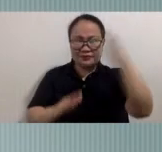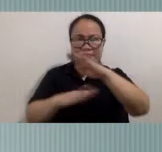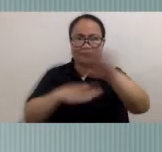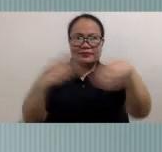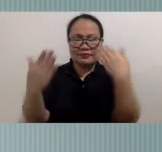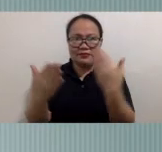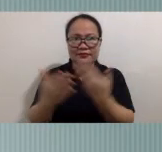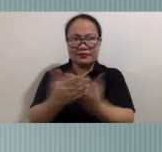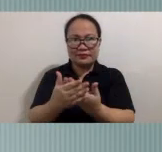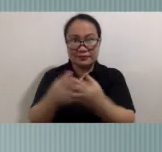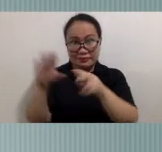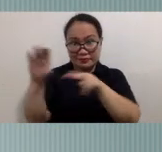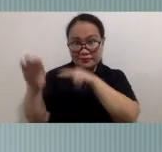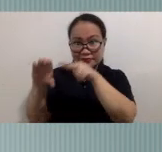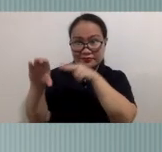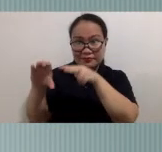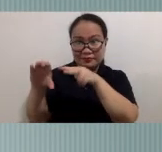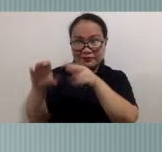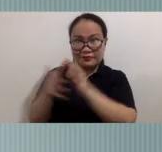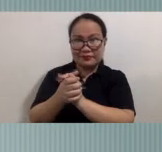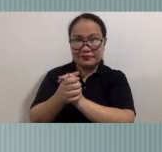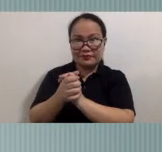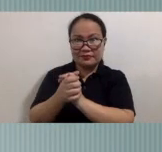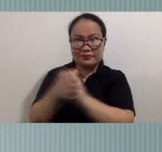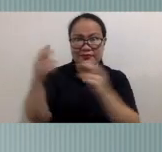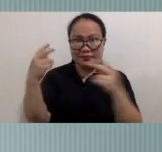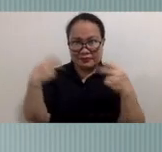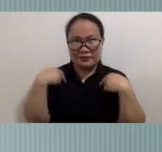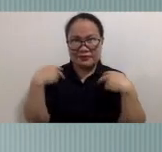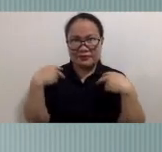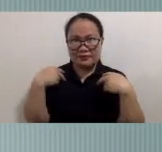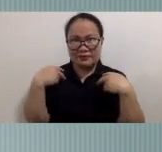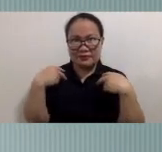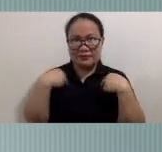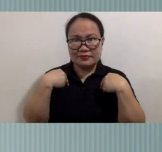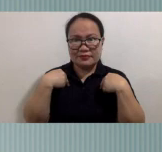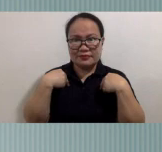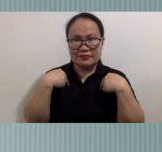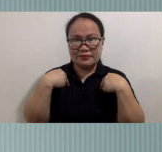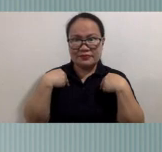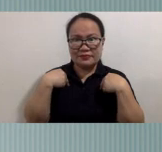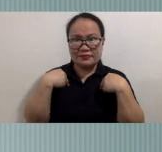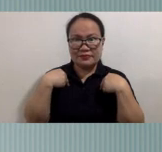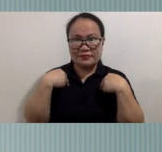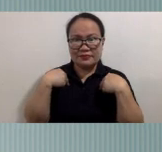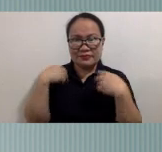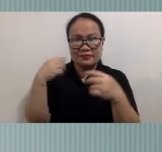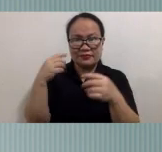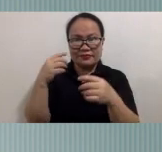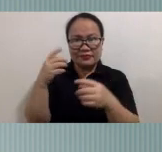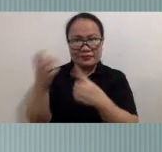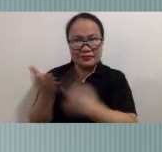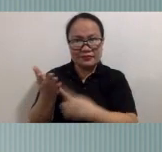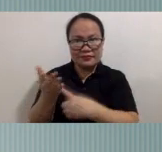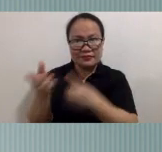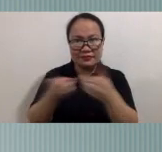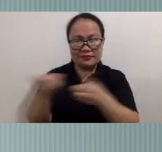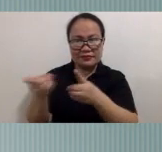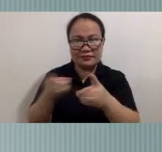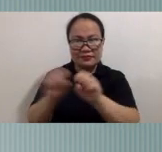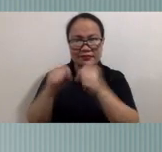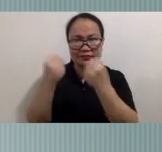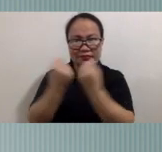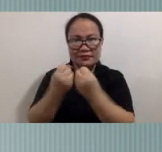Hi mga kawawmat! In this video, we will discuss and describe the set notation